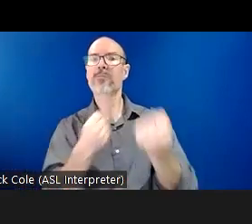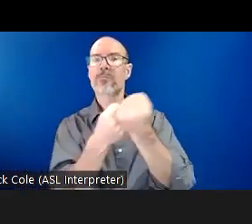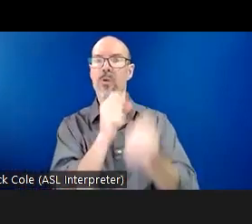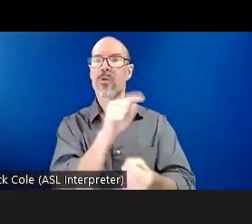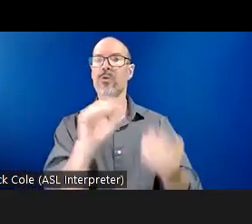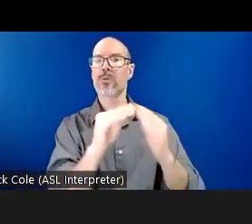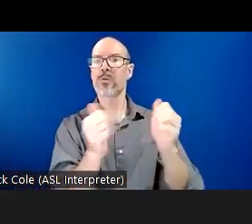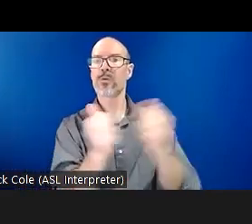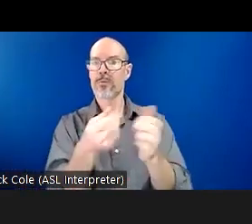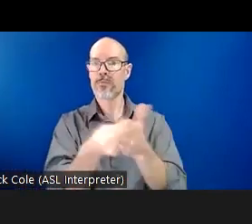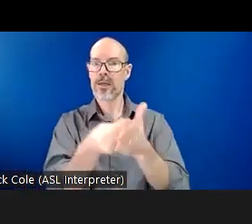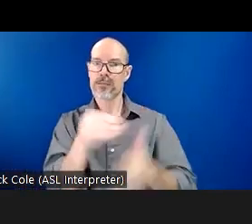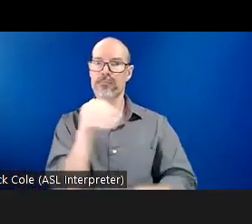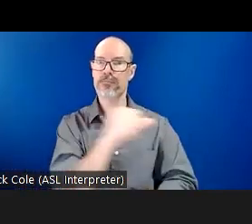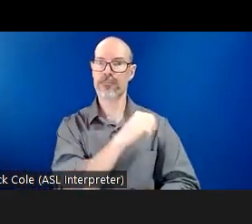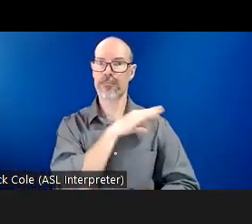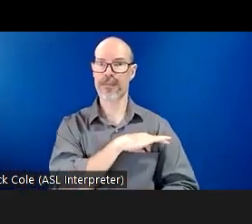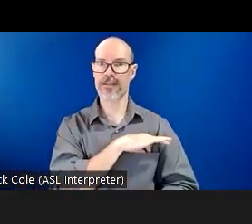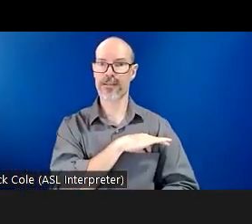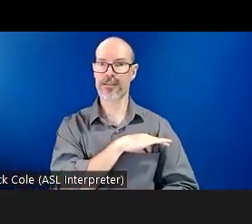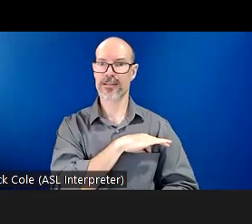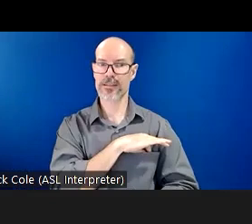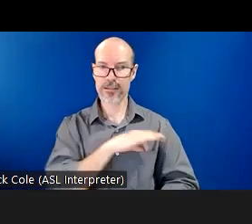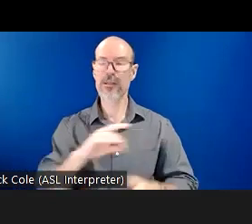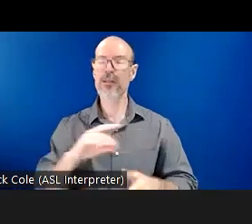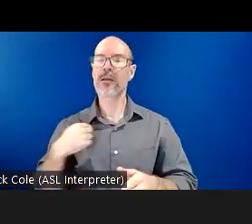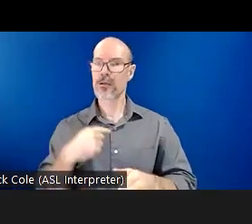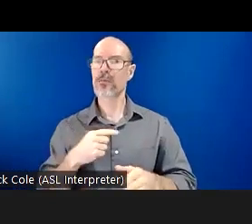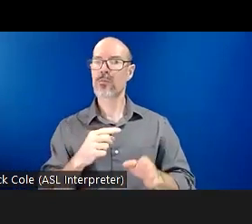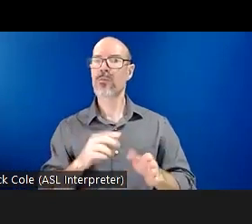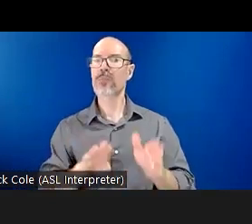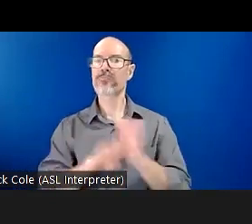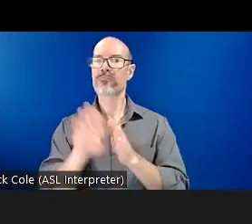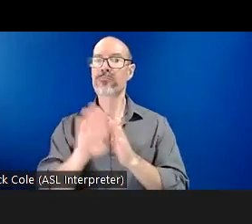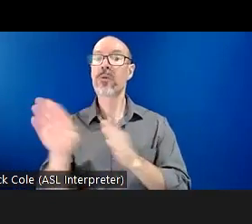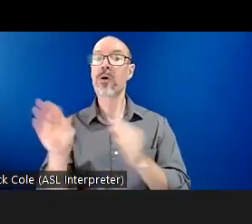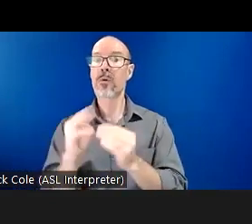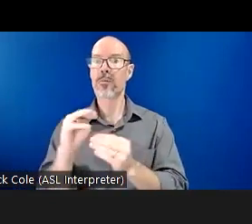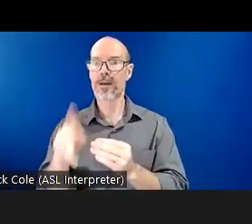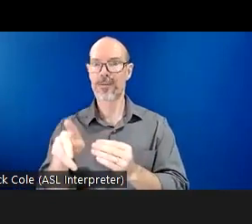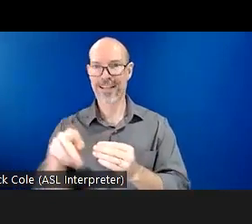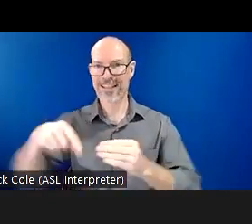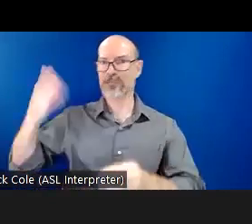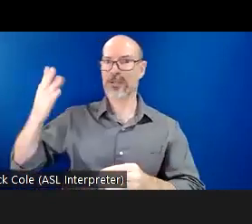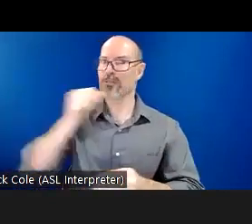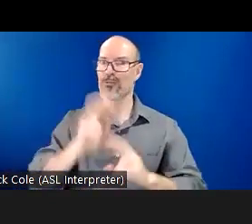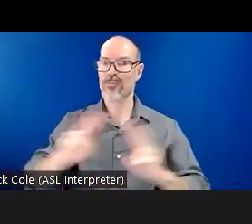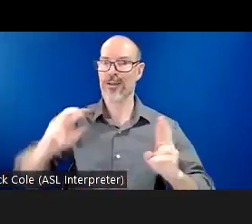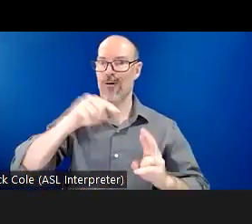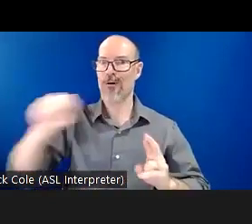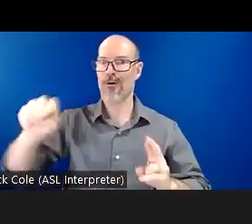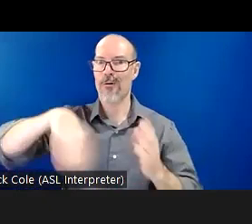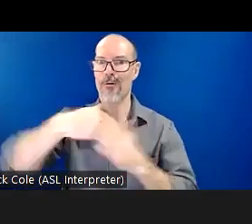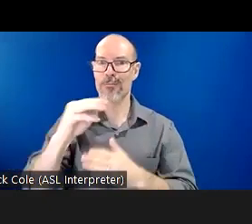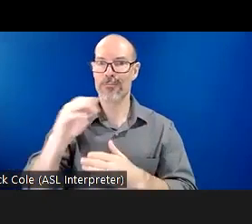example, we're developing some additional maps that we didn't have ready in time for this presentation, but we're mapping,